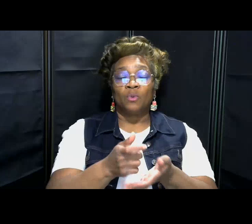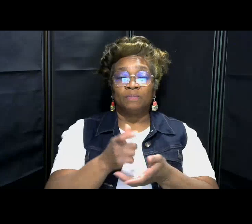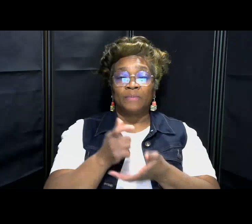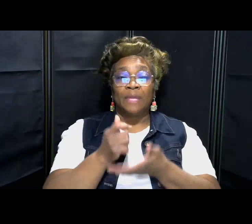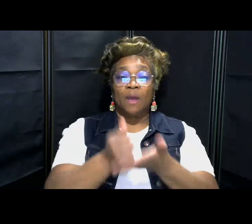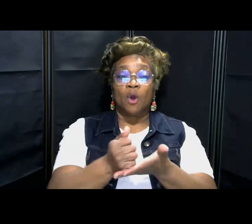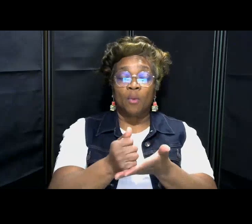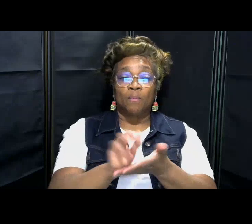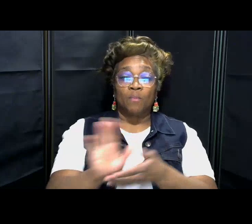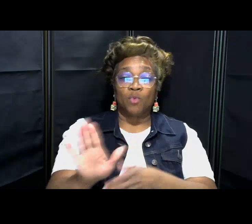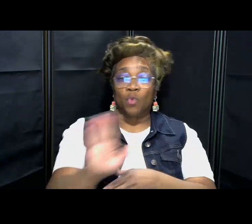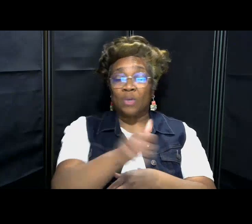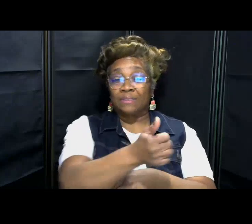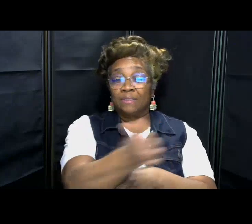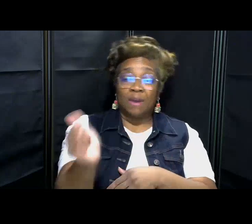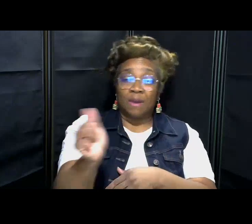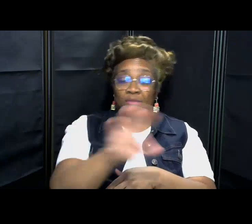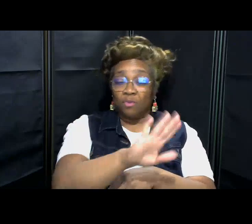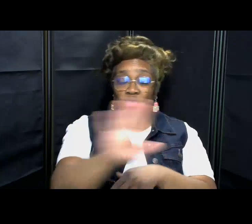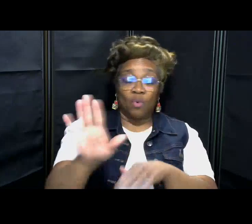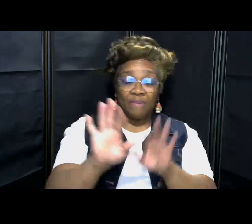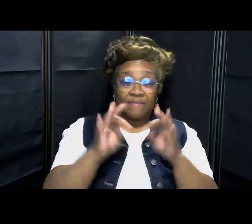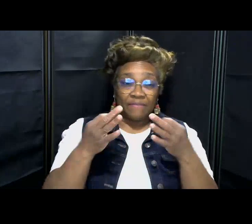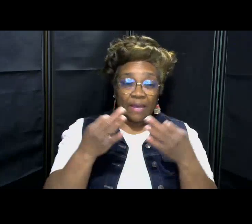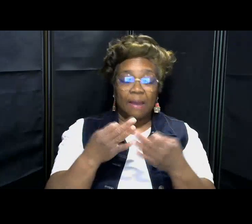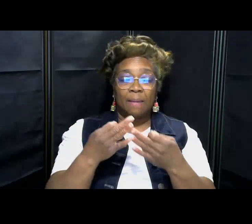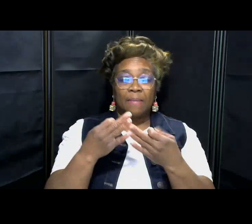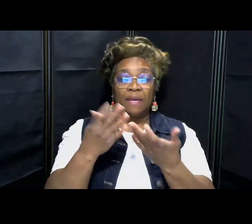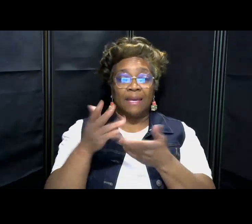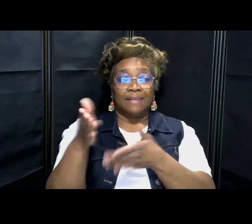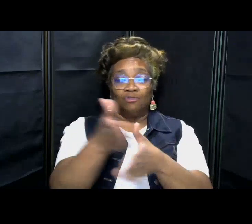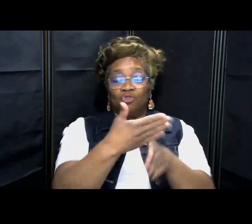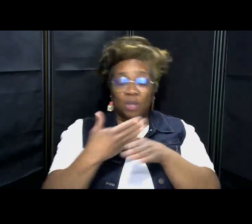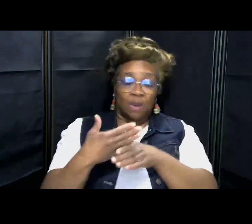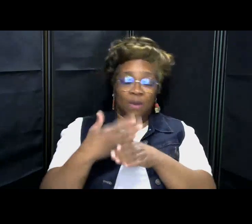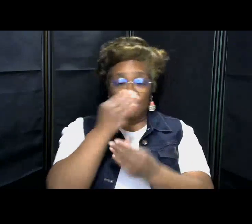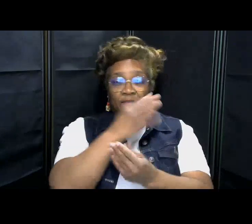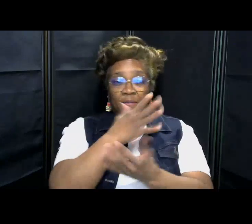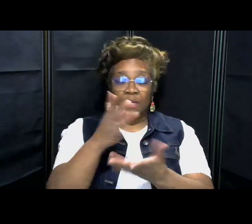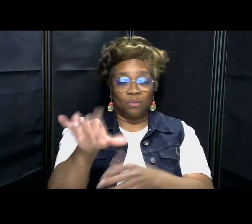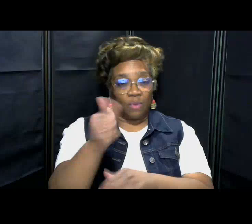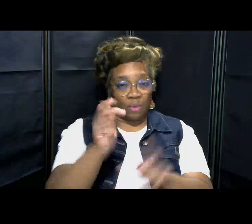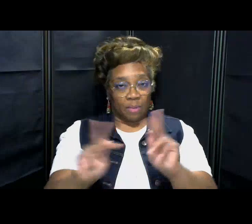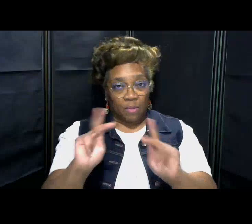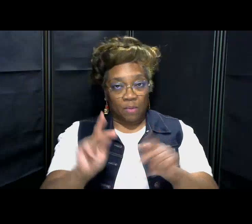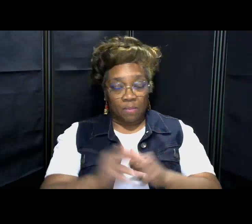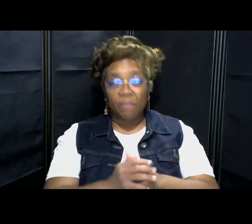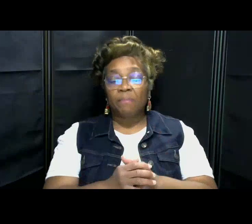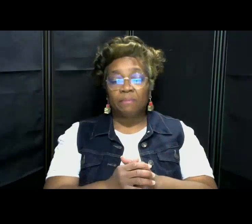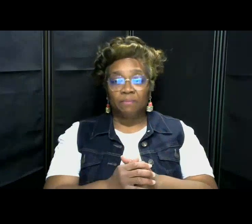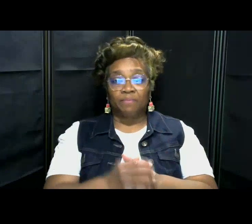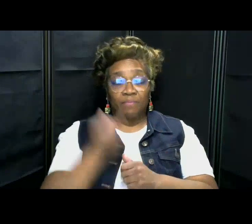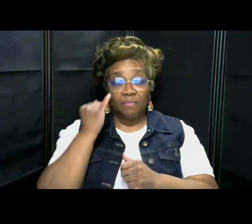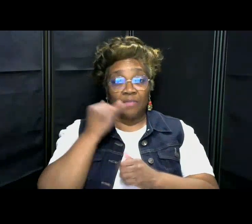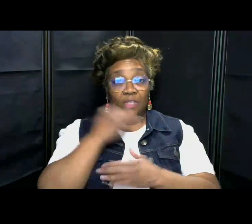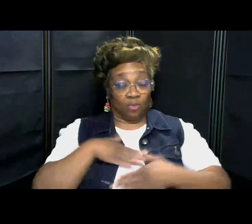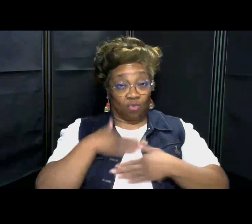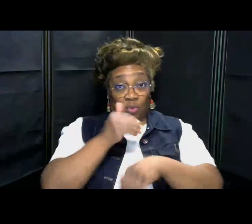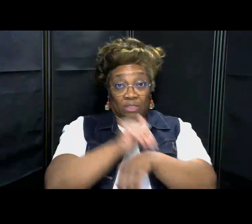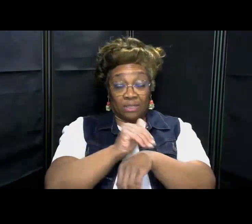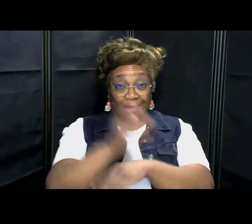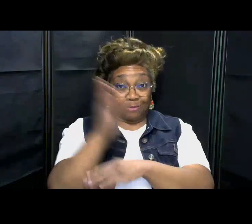your family and pass the information that you learn and share with others. So, if you enjoyed tonight's presentation, which